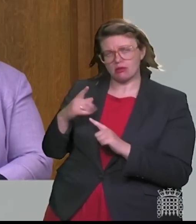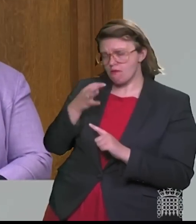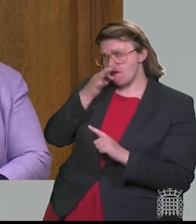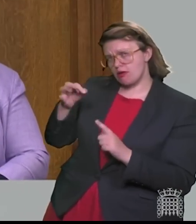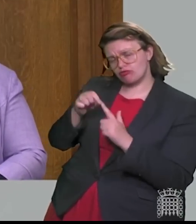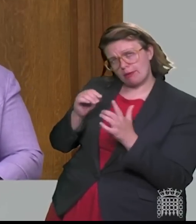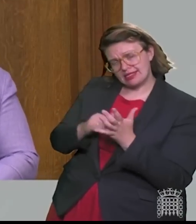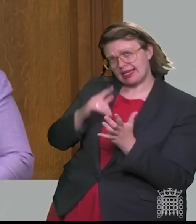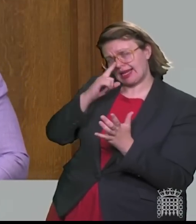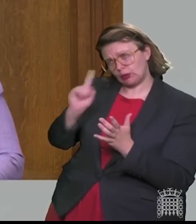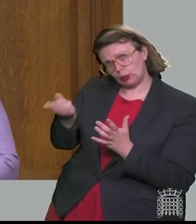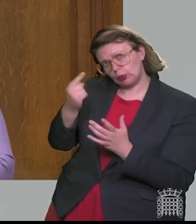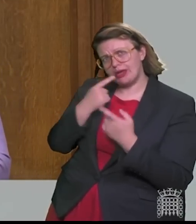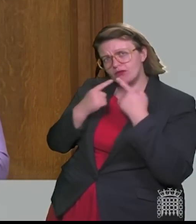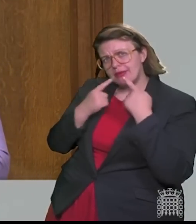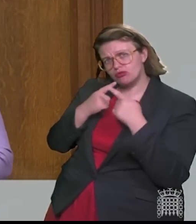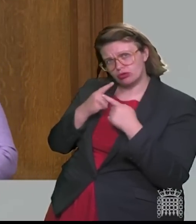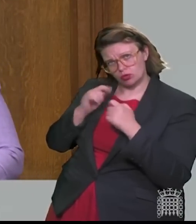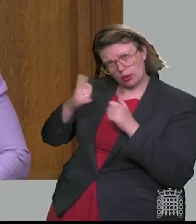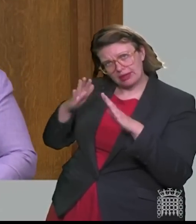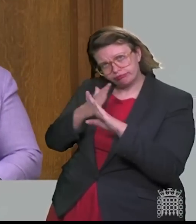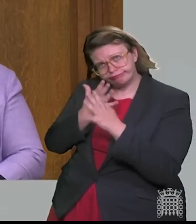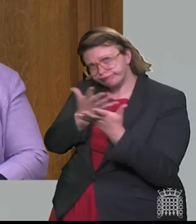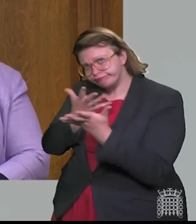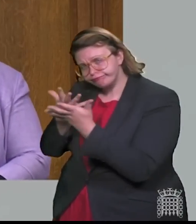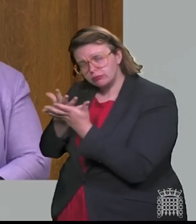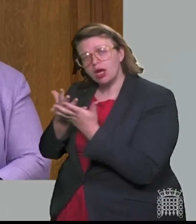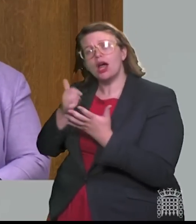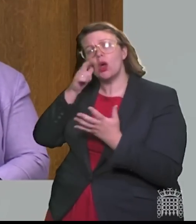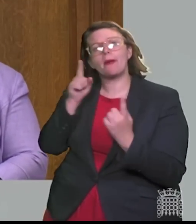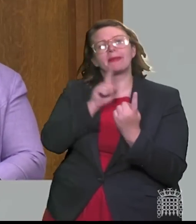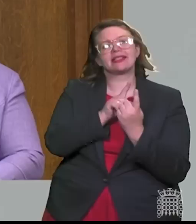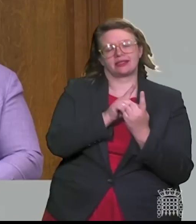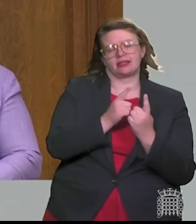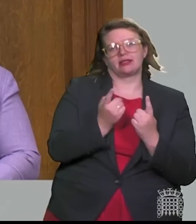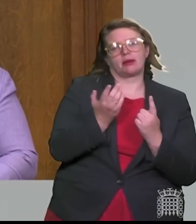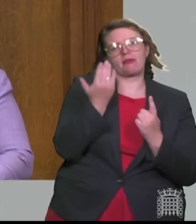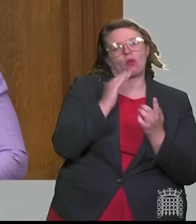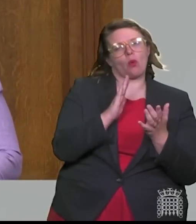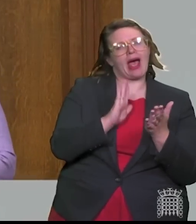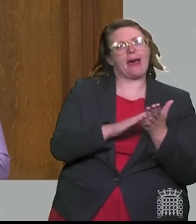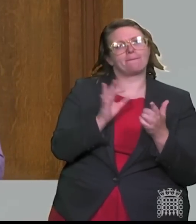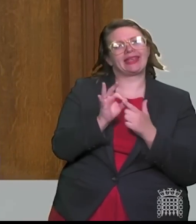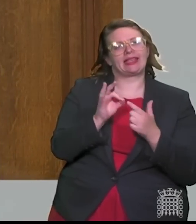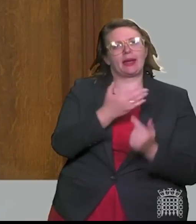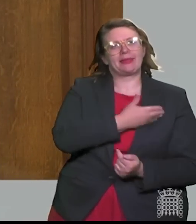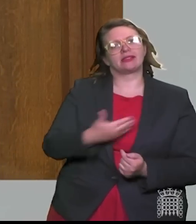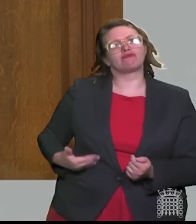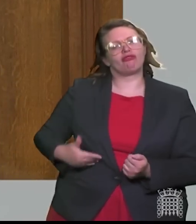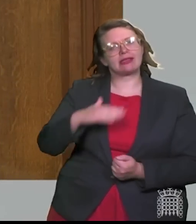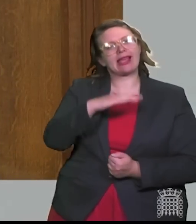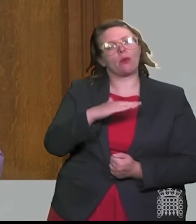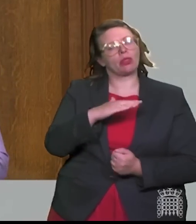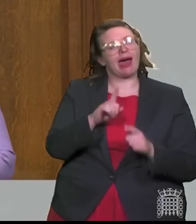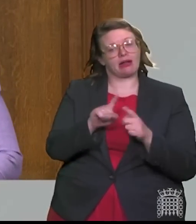he has had on the subject with his former Chief Secretary, the member for Middlesbrough South, and the current Levelling